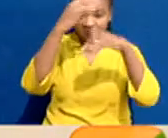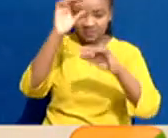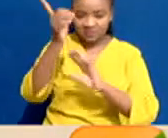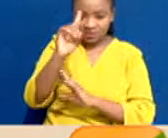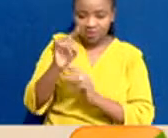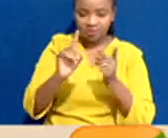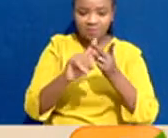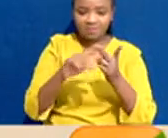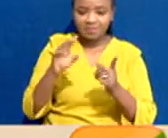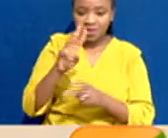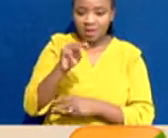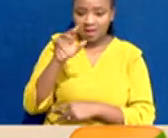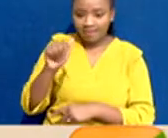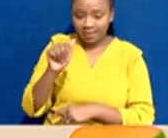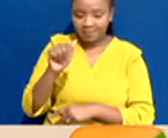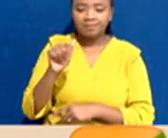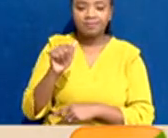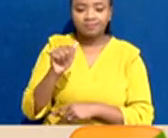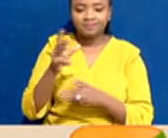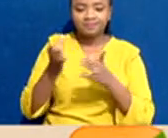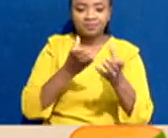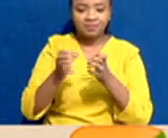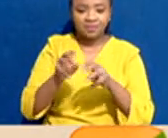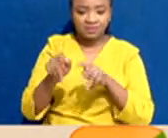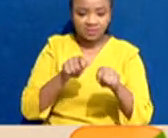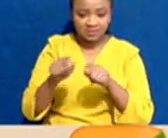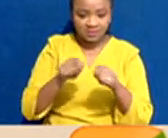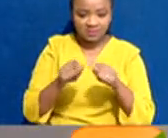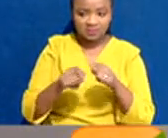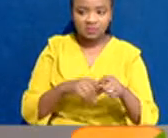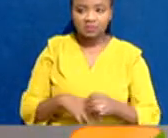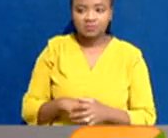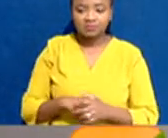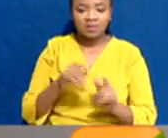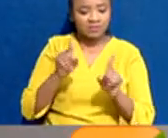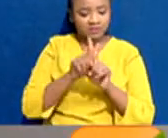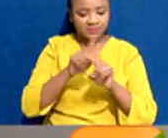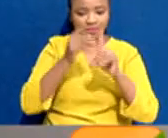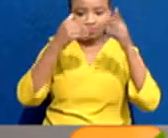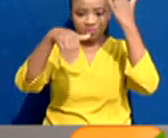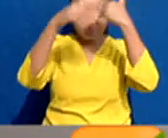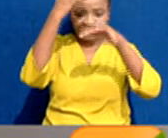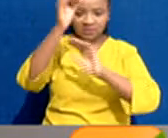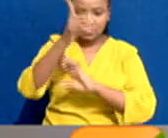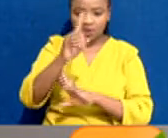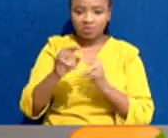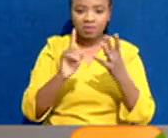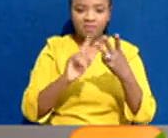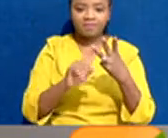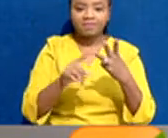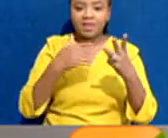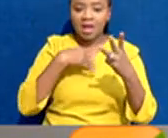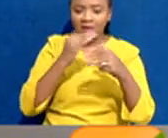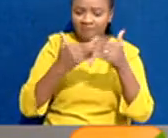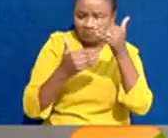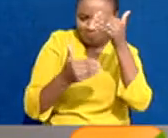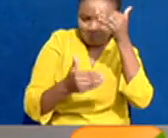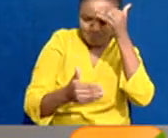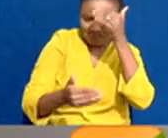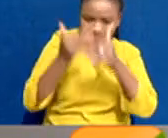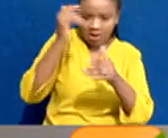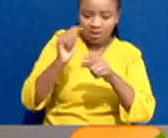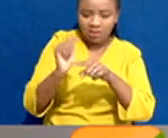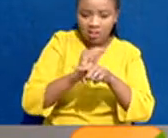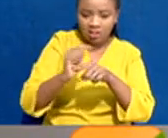a Master's degree in Business Administration, Strategic Management Option from the same institution. He also has professional training in leadership and